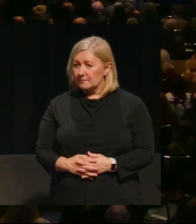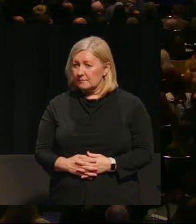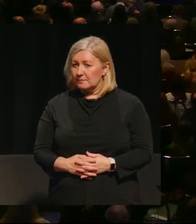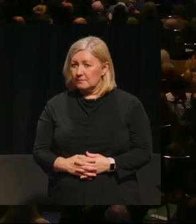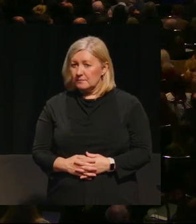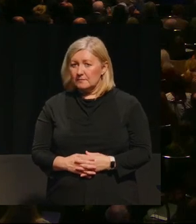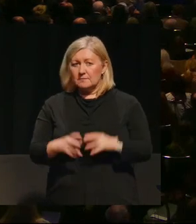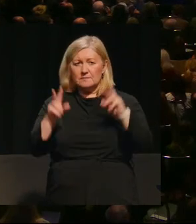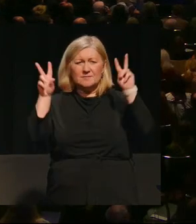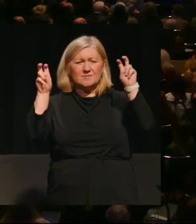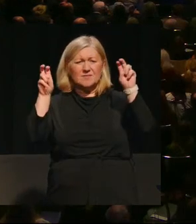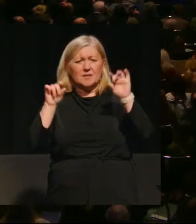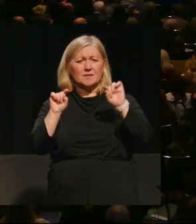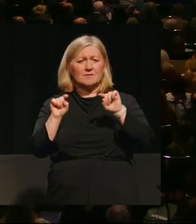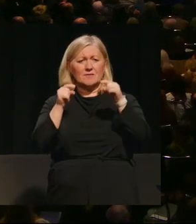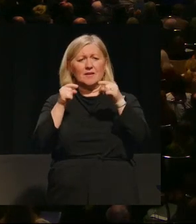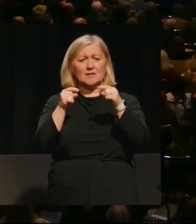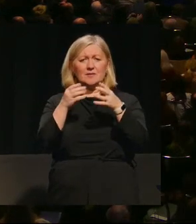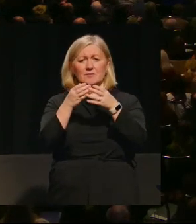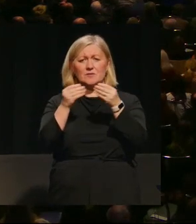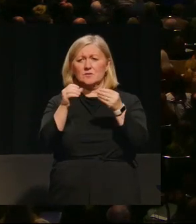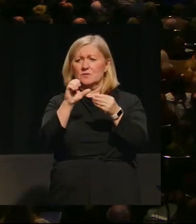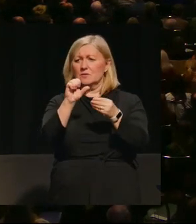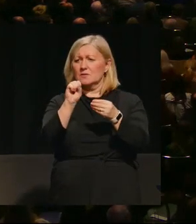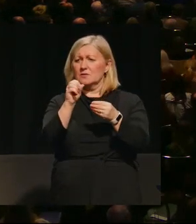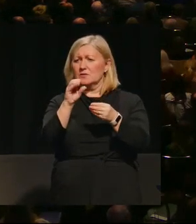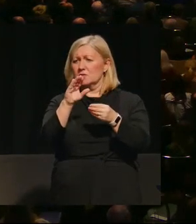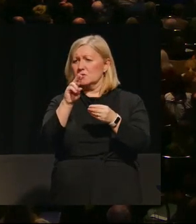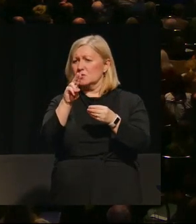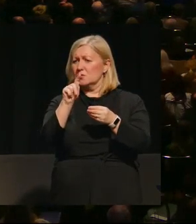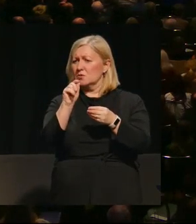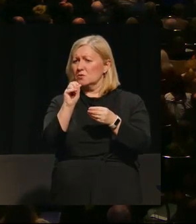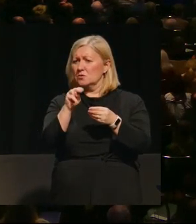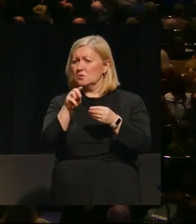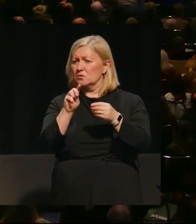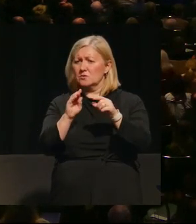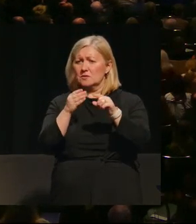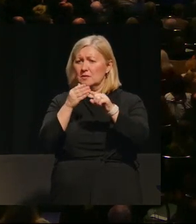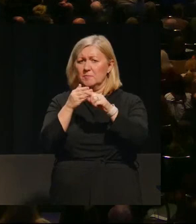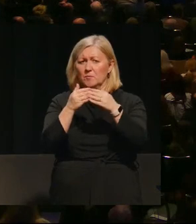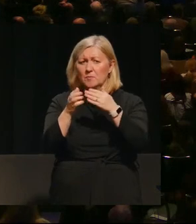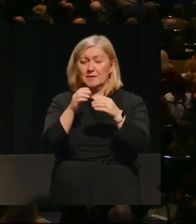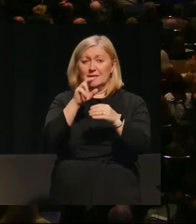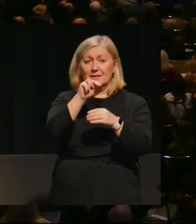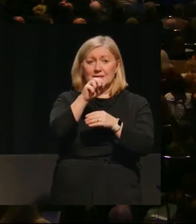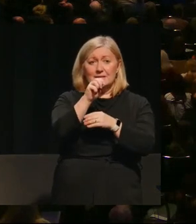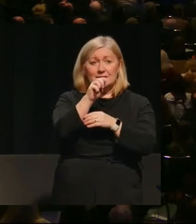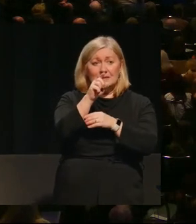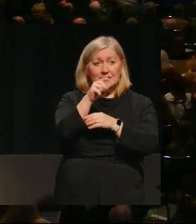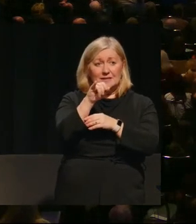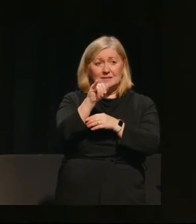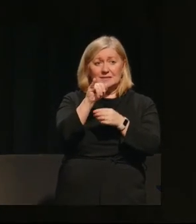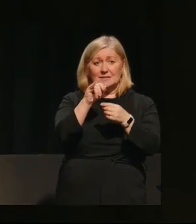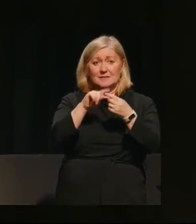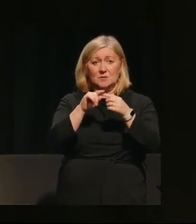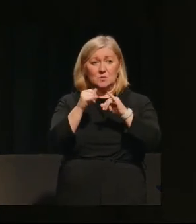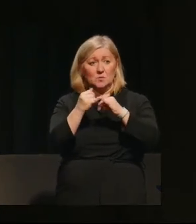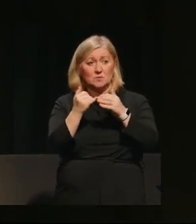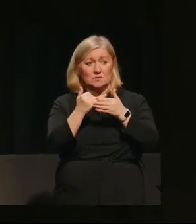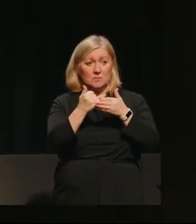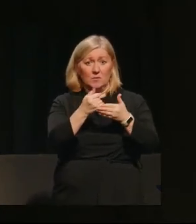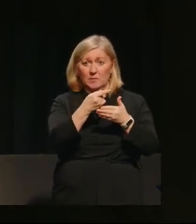The final solution was the systematic intent by the Nazis and their collaborators